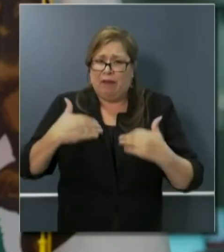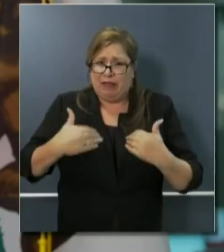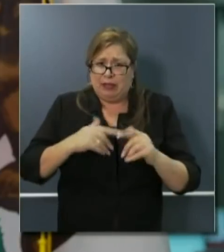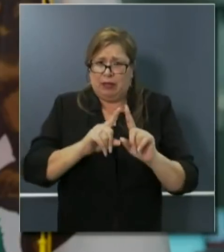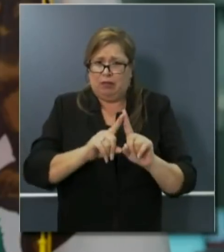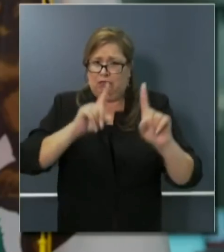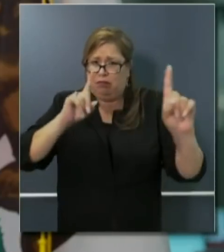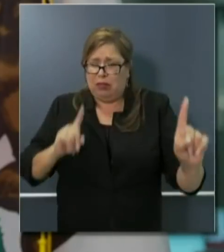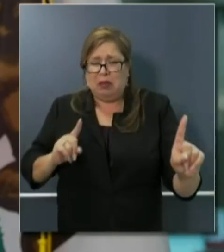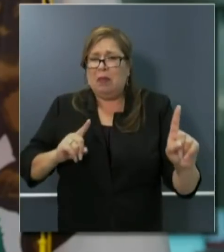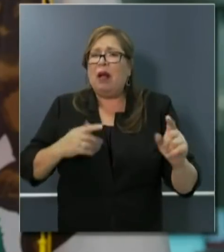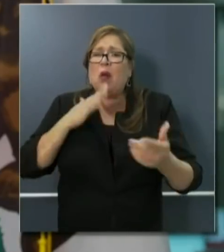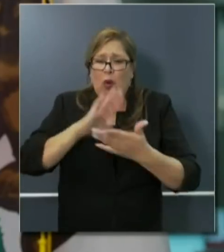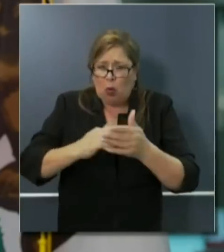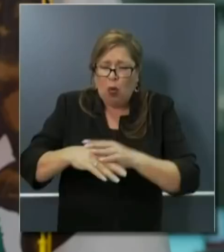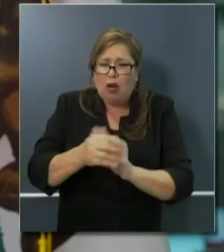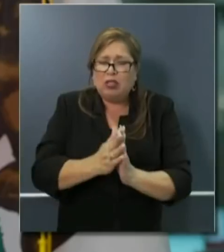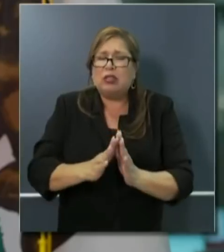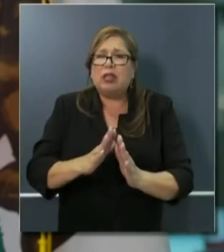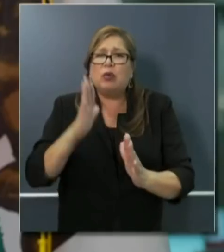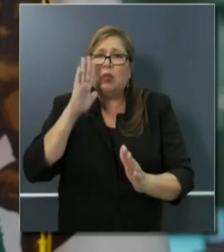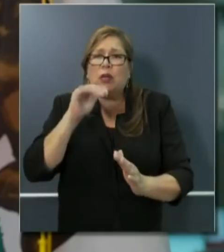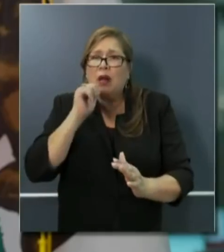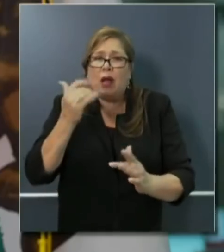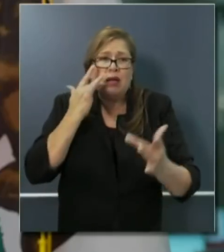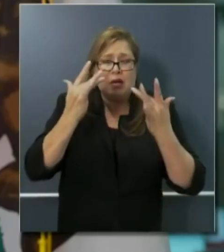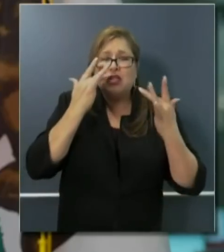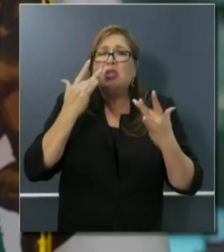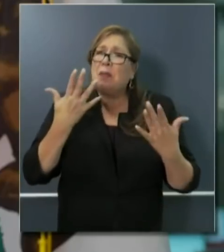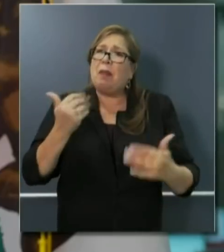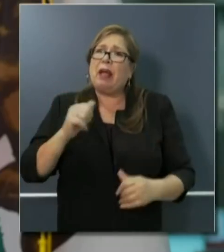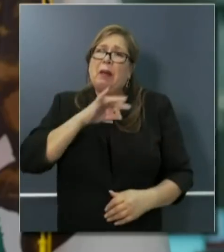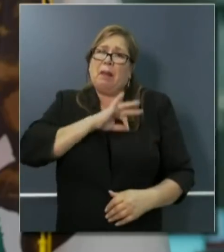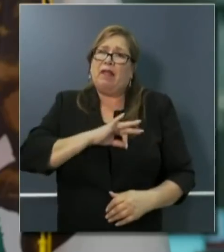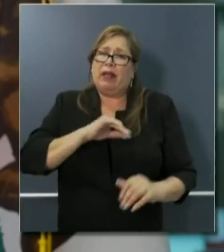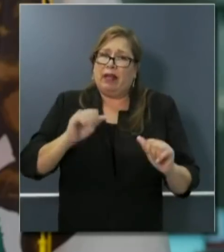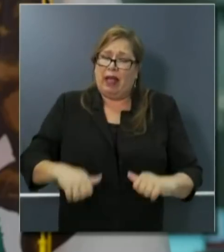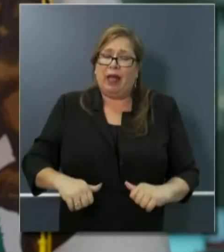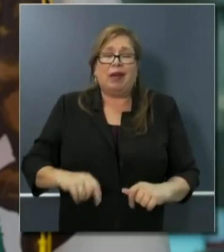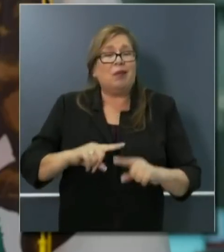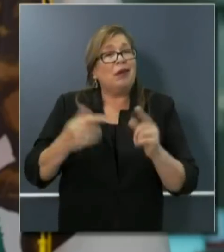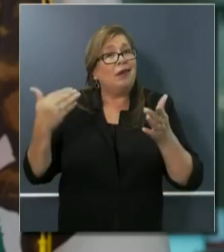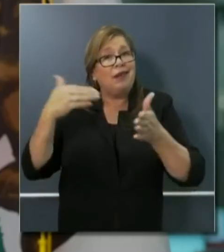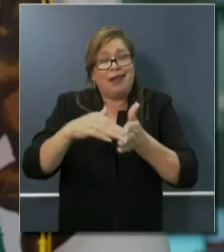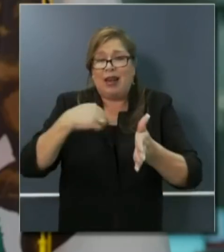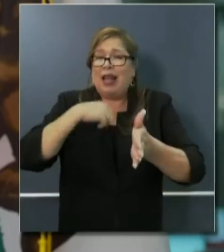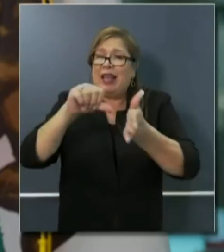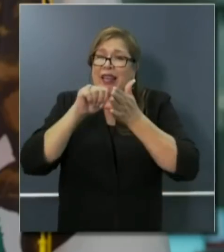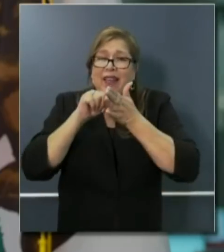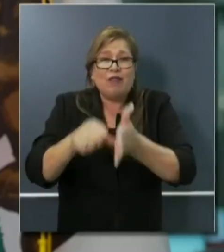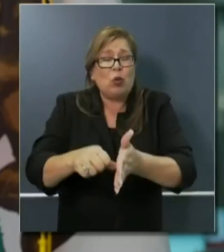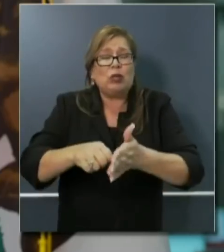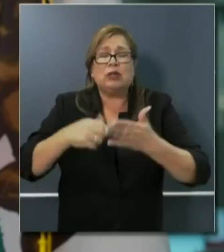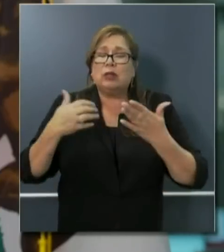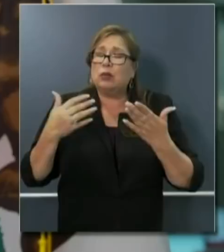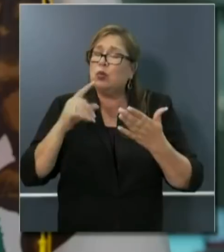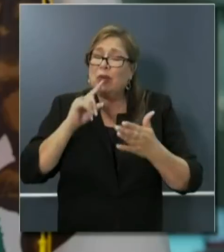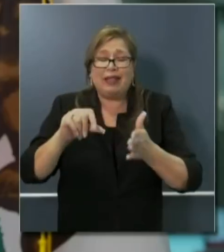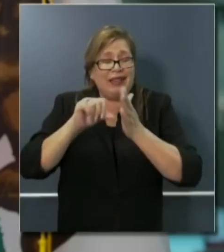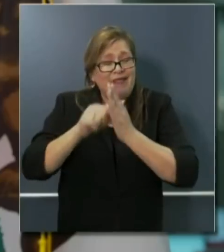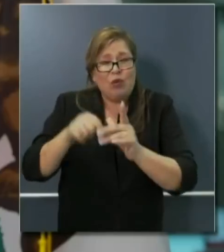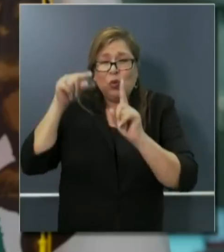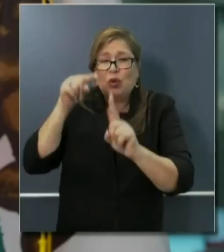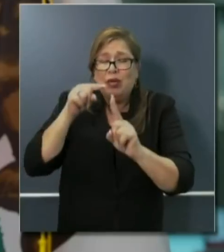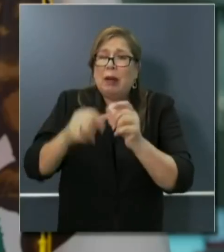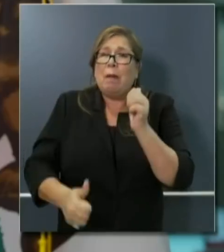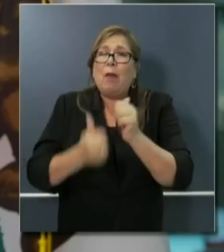and not touching your face may also get benefit from them. But in the end, the thing that we want to reinforce is that the most